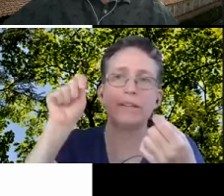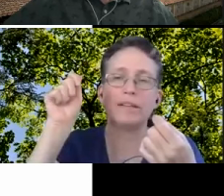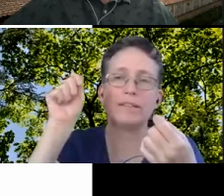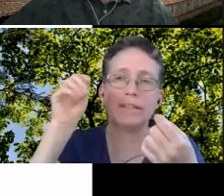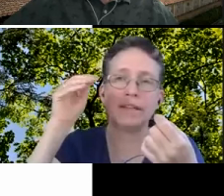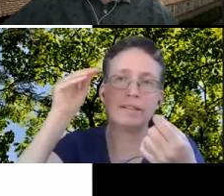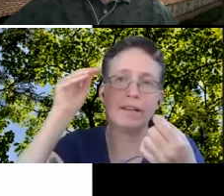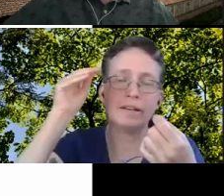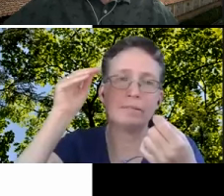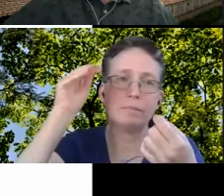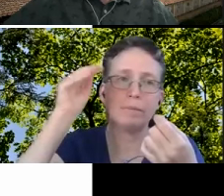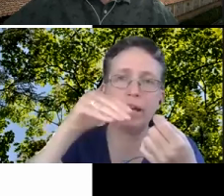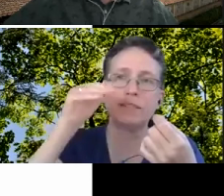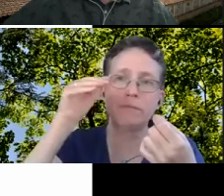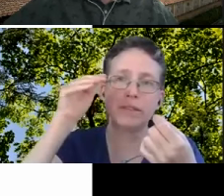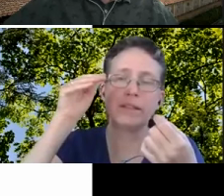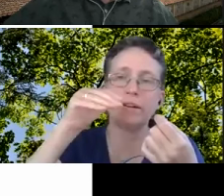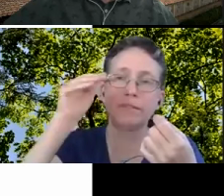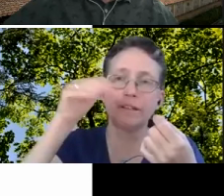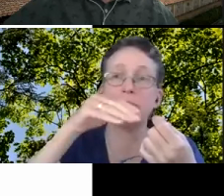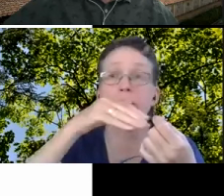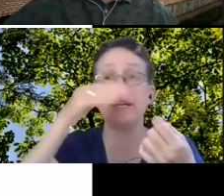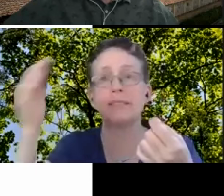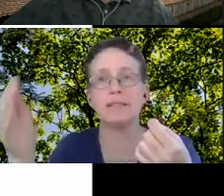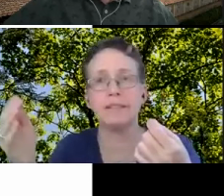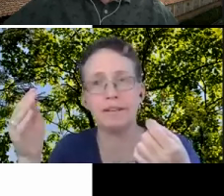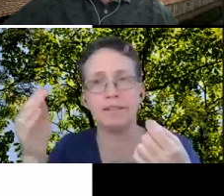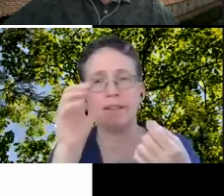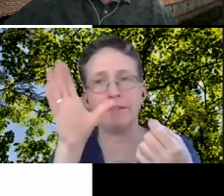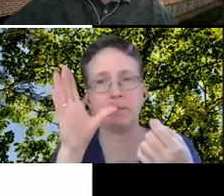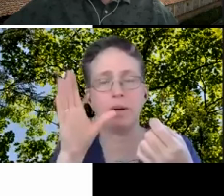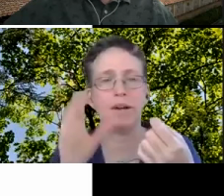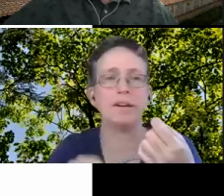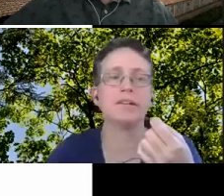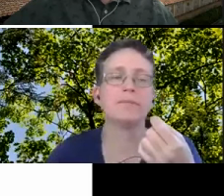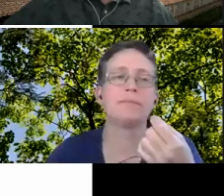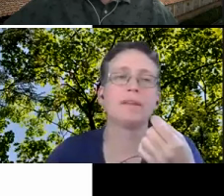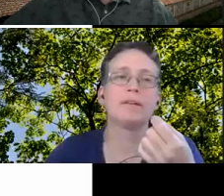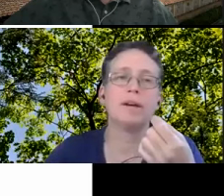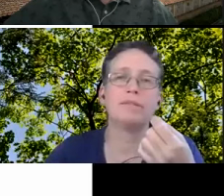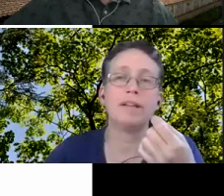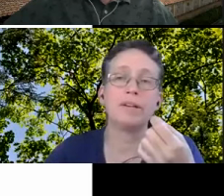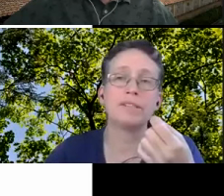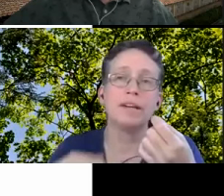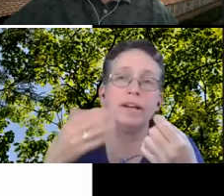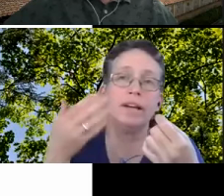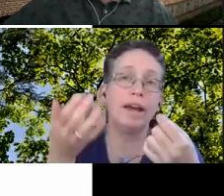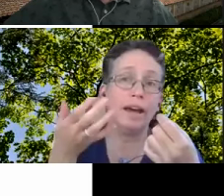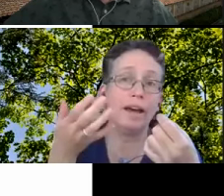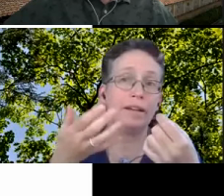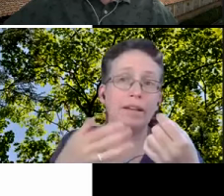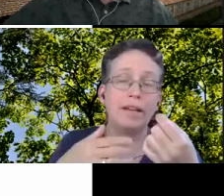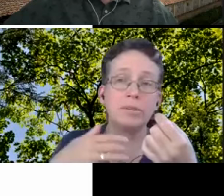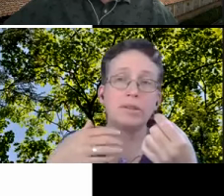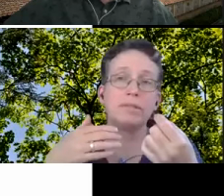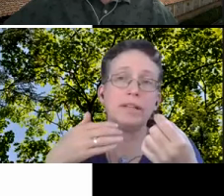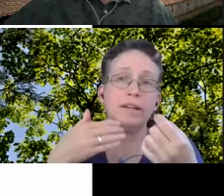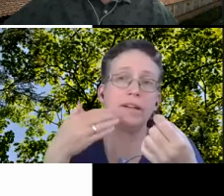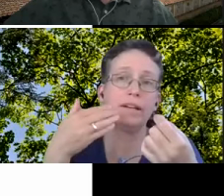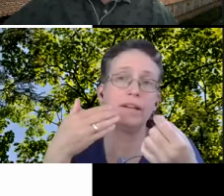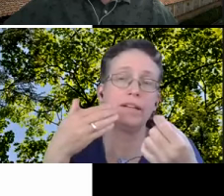that that plants with a lot of florivory were being selected to have these wider flowers, and sort